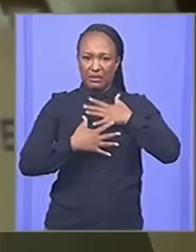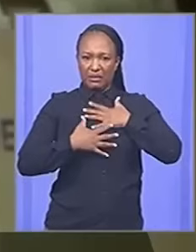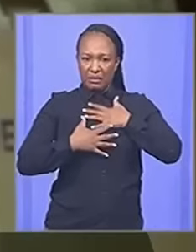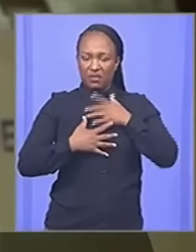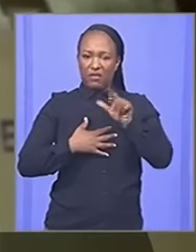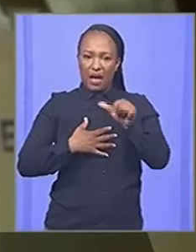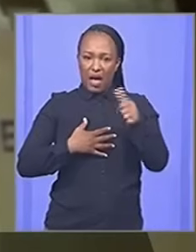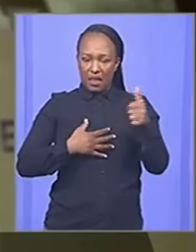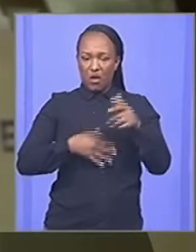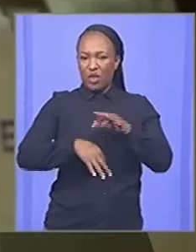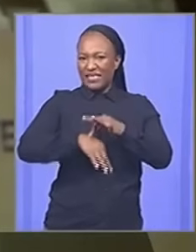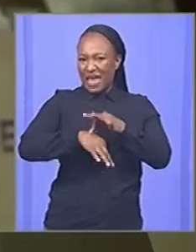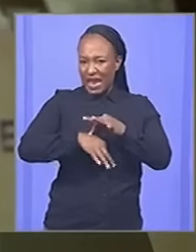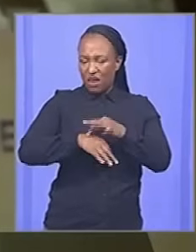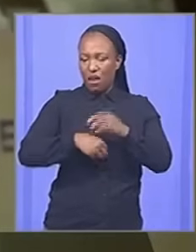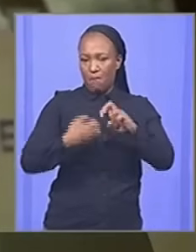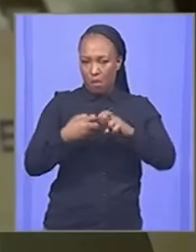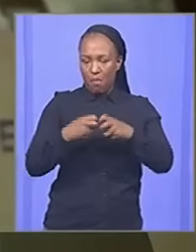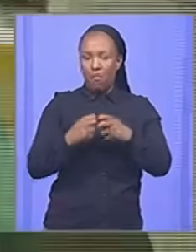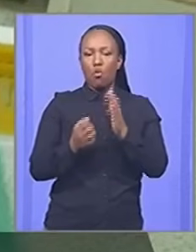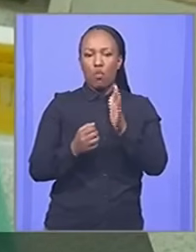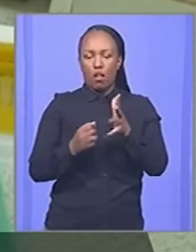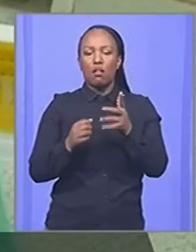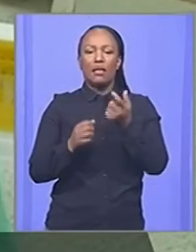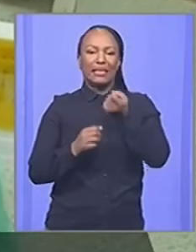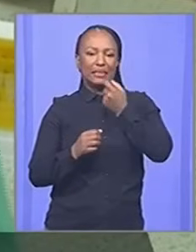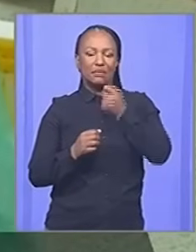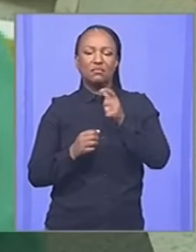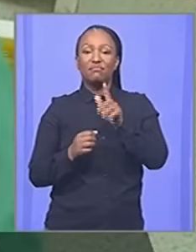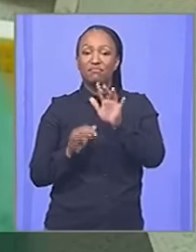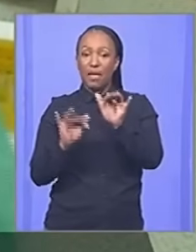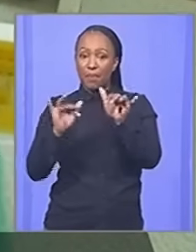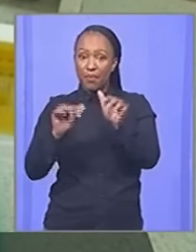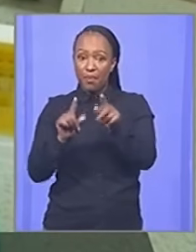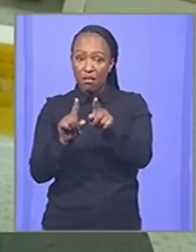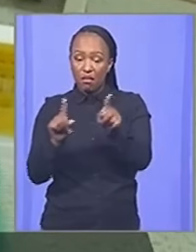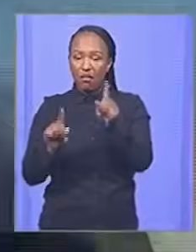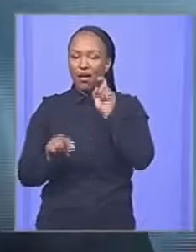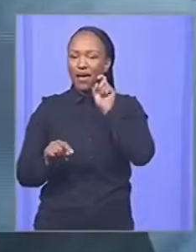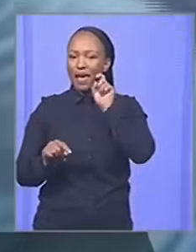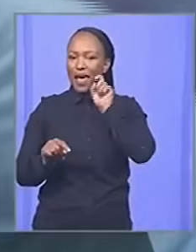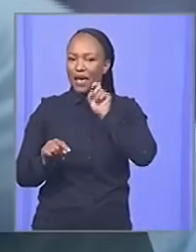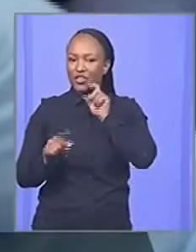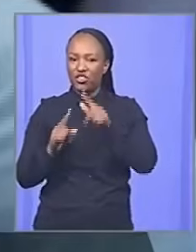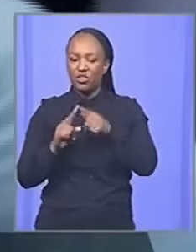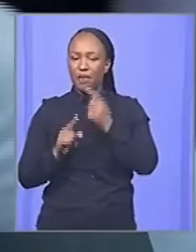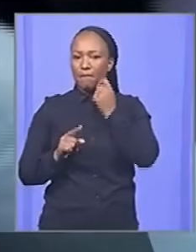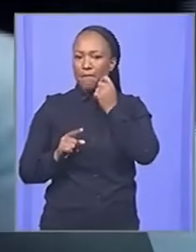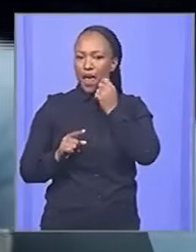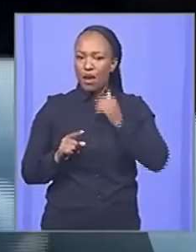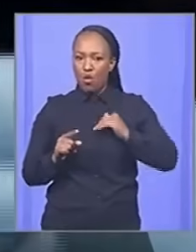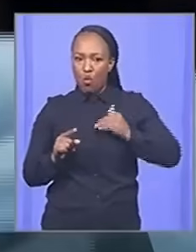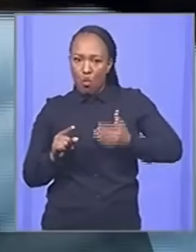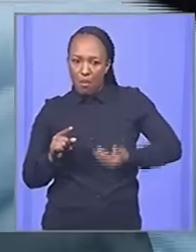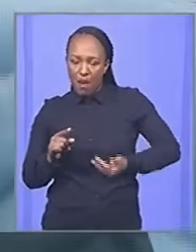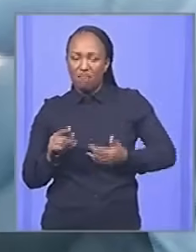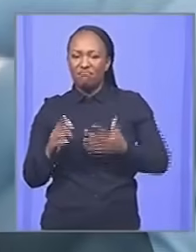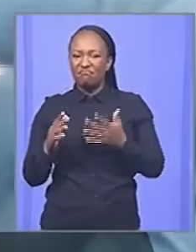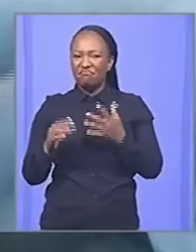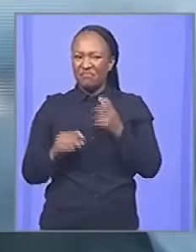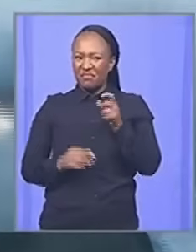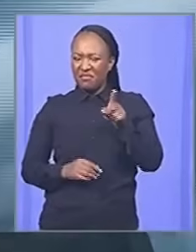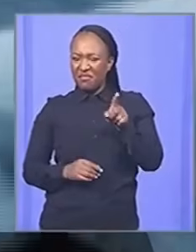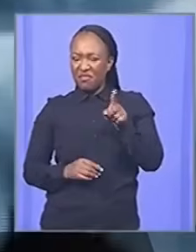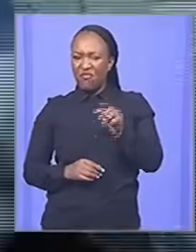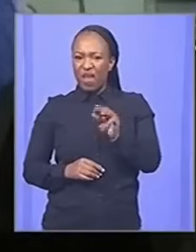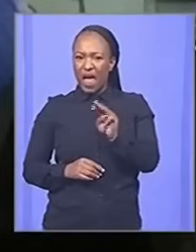Therefore, the department urges all people, regardless of age, gender, sexual orientation, with suspected